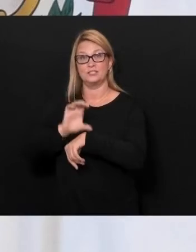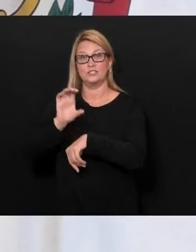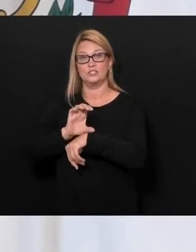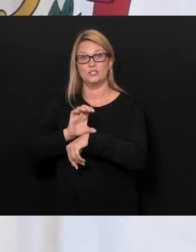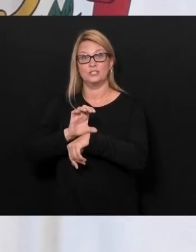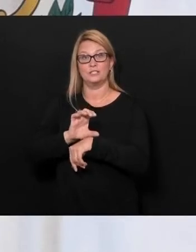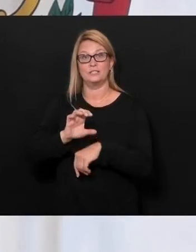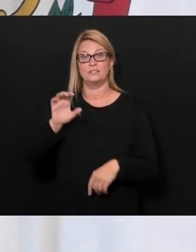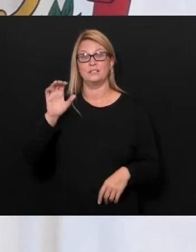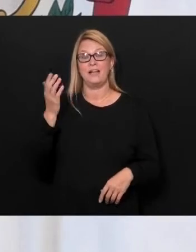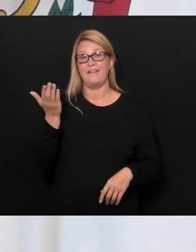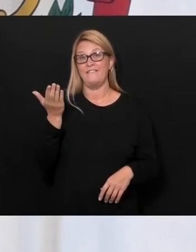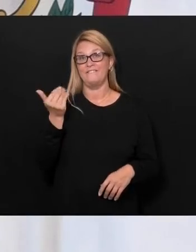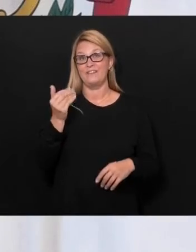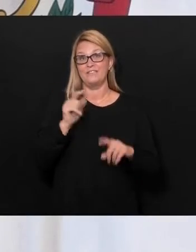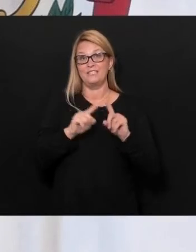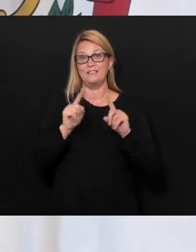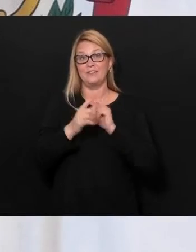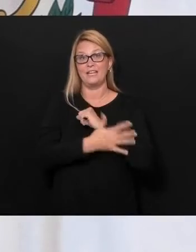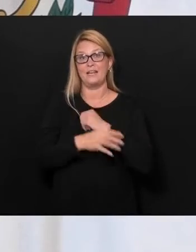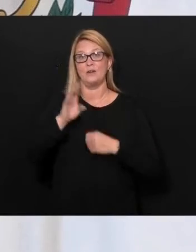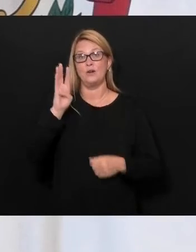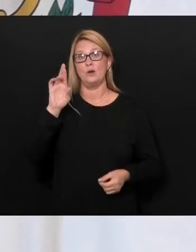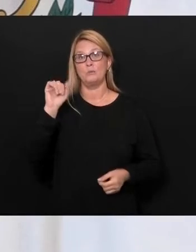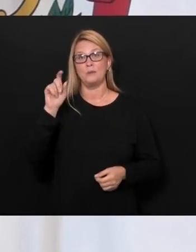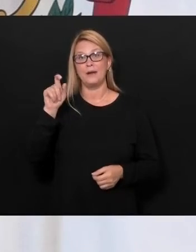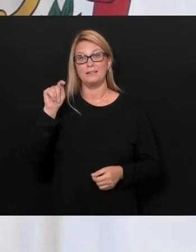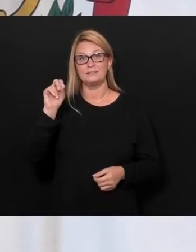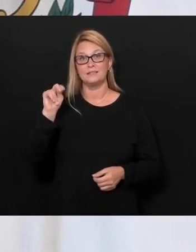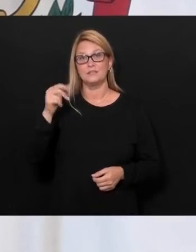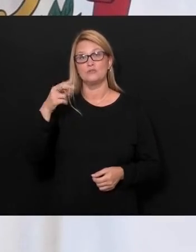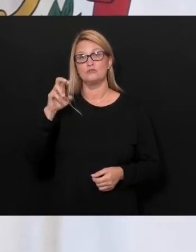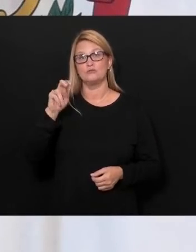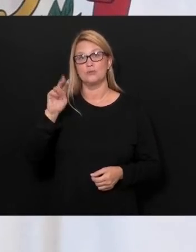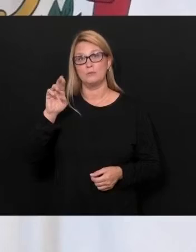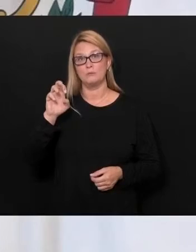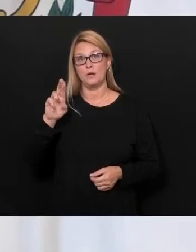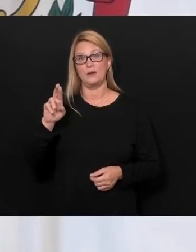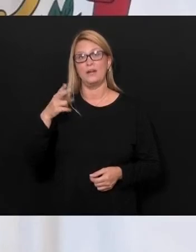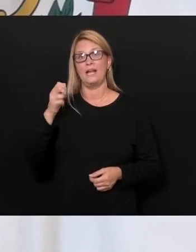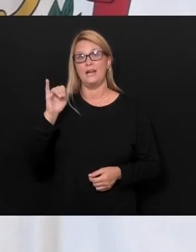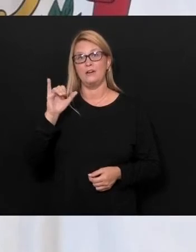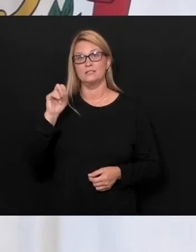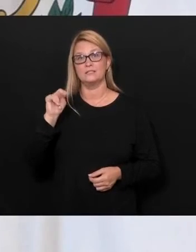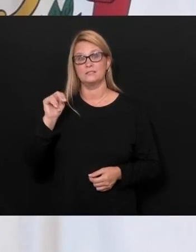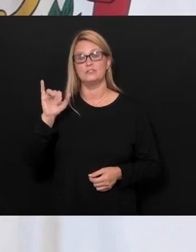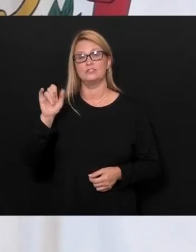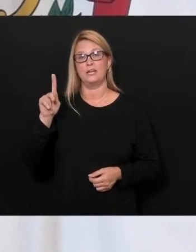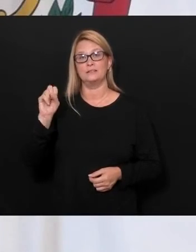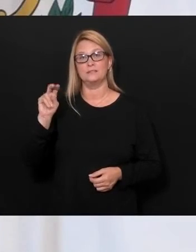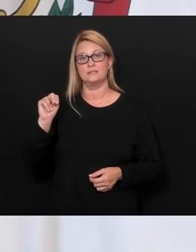churches in 15 counties. That's Braxton, Greenbrier, Harrison, Jackson,